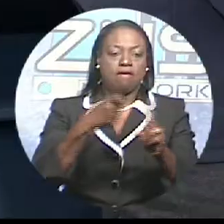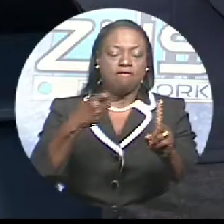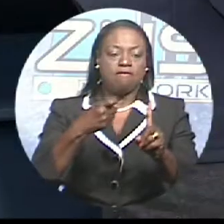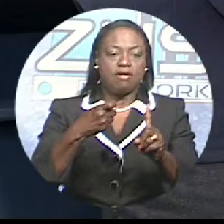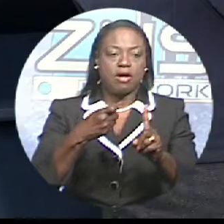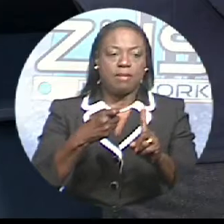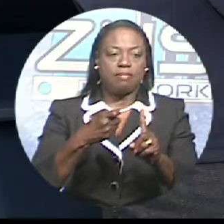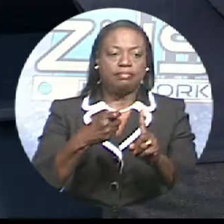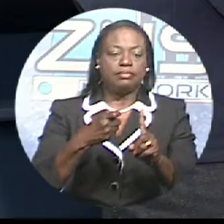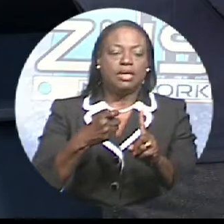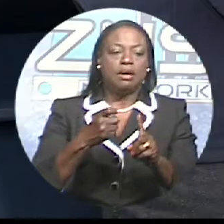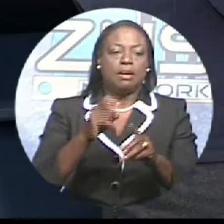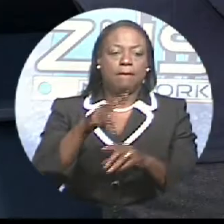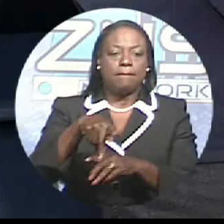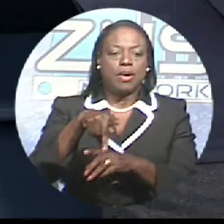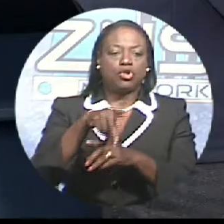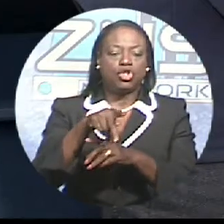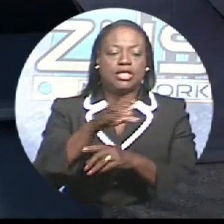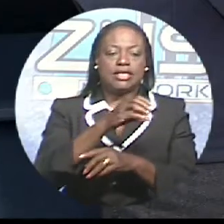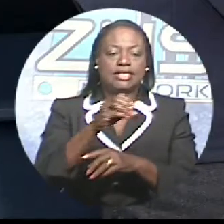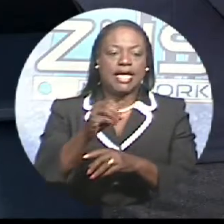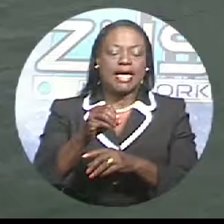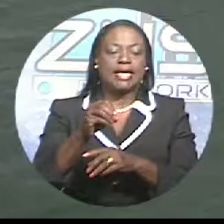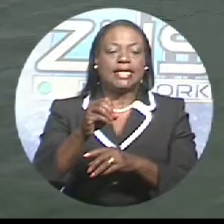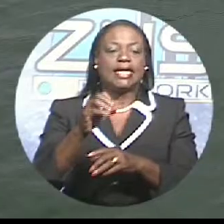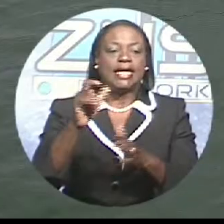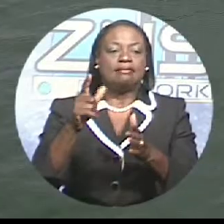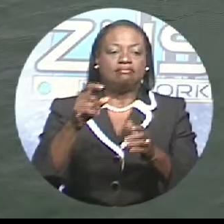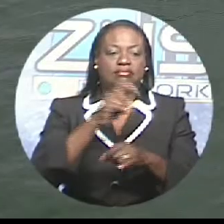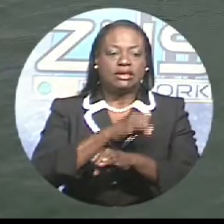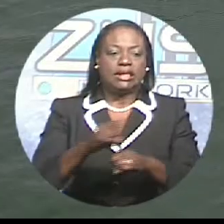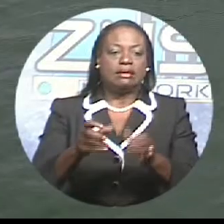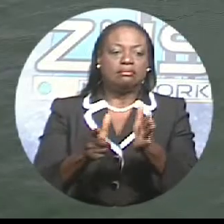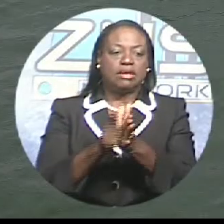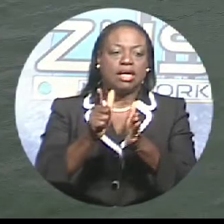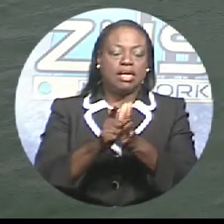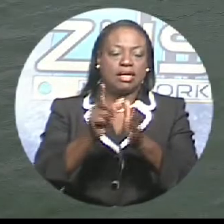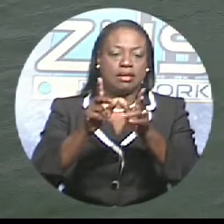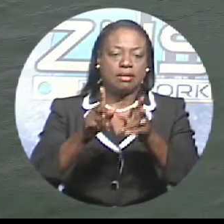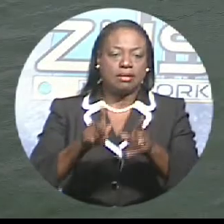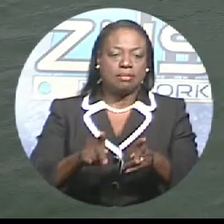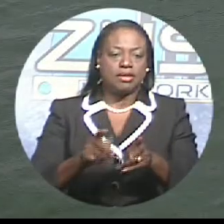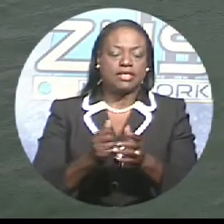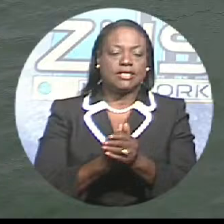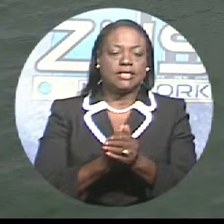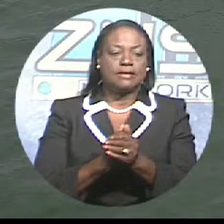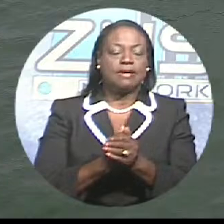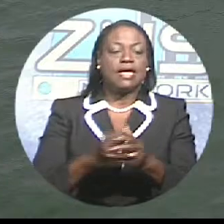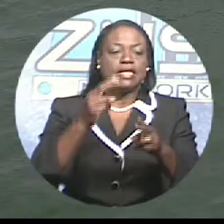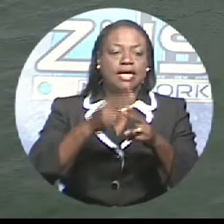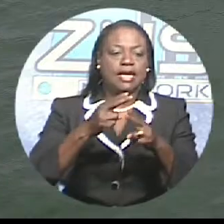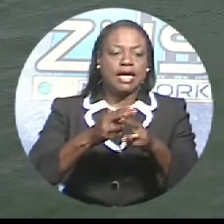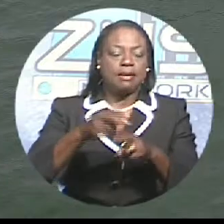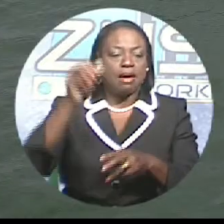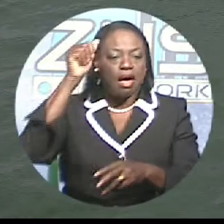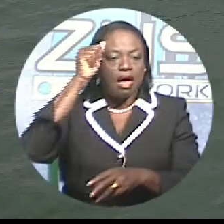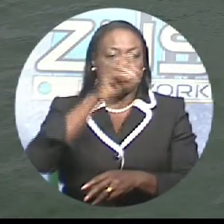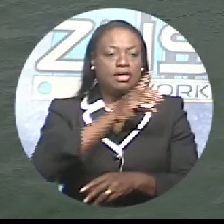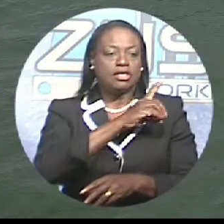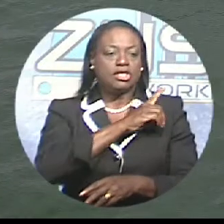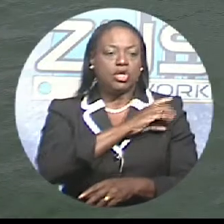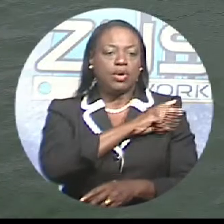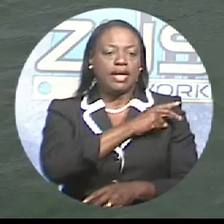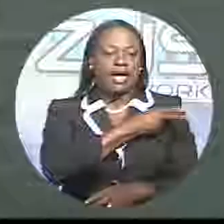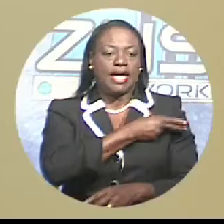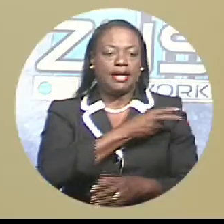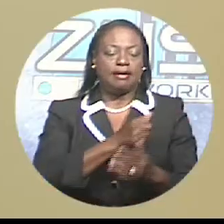poachers. And in that short time, the project has progressed steadily with already the completion of the Arthur Dion Hanna, which is the first of 4